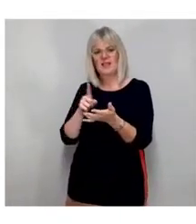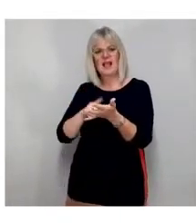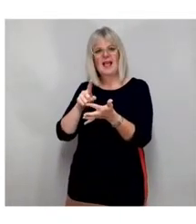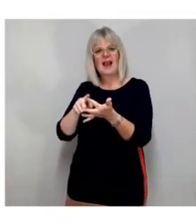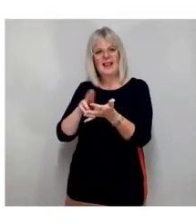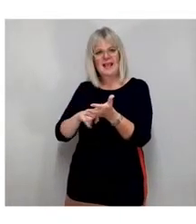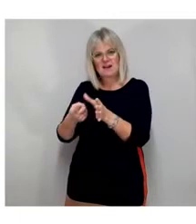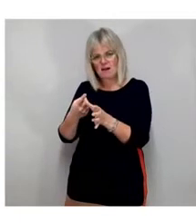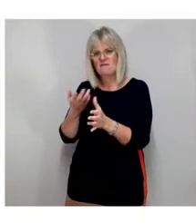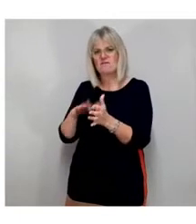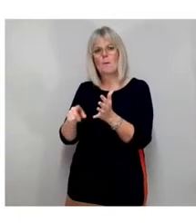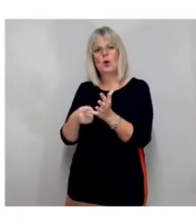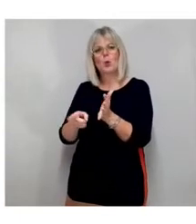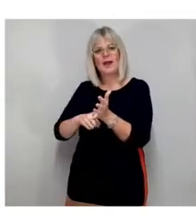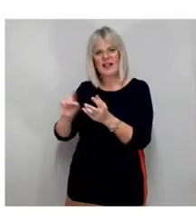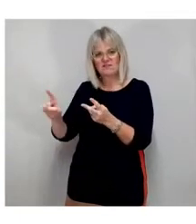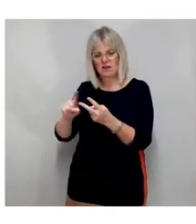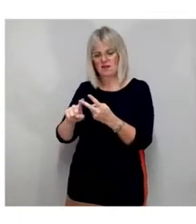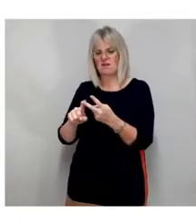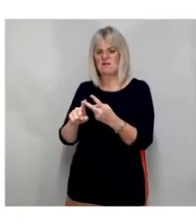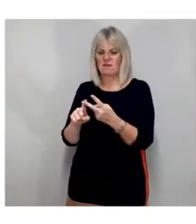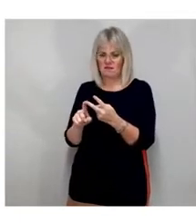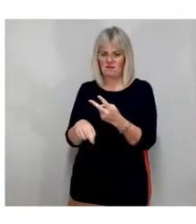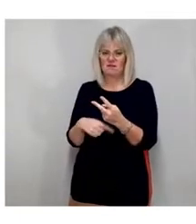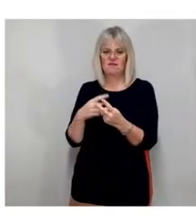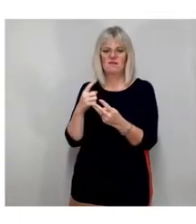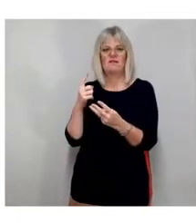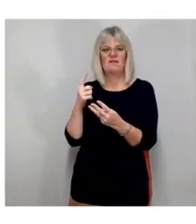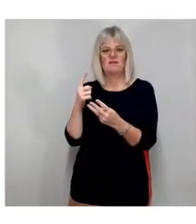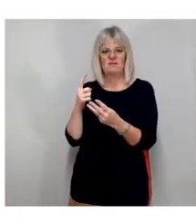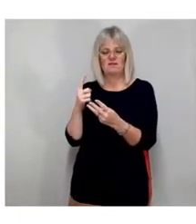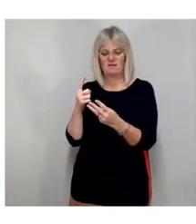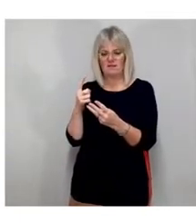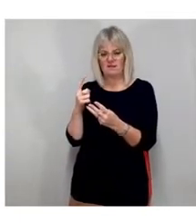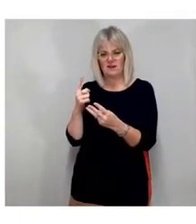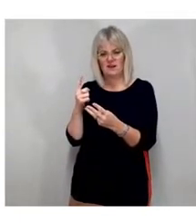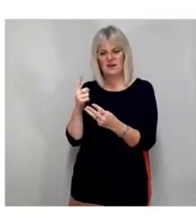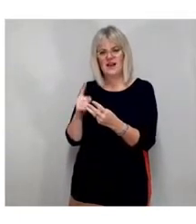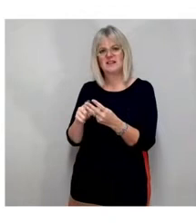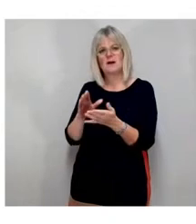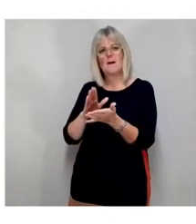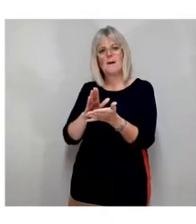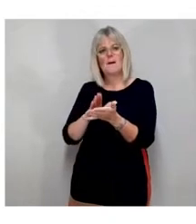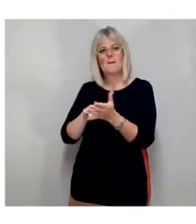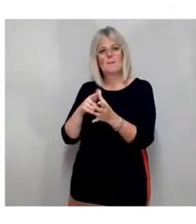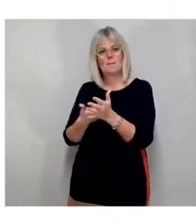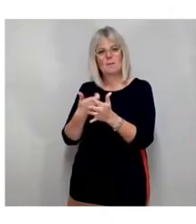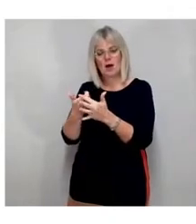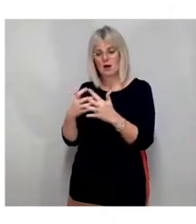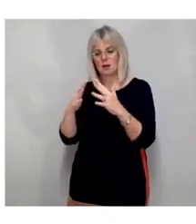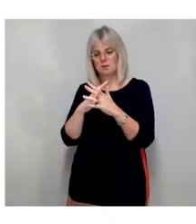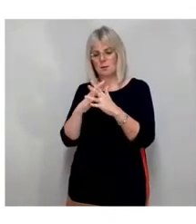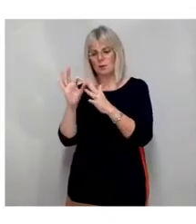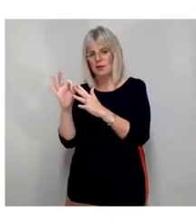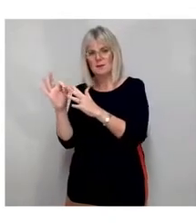Unilever, same applies, global supply chain and household production. And Mark, WPP, such